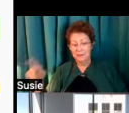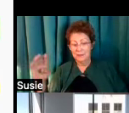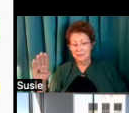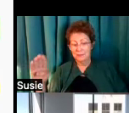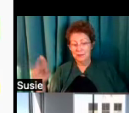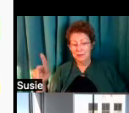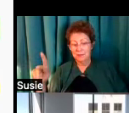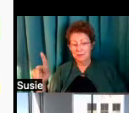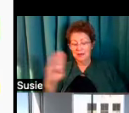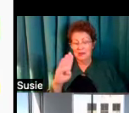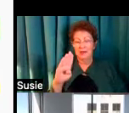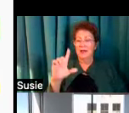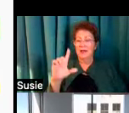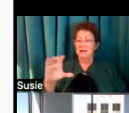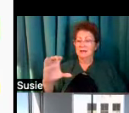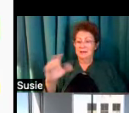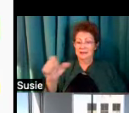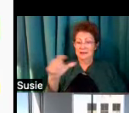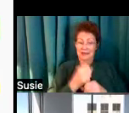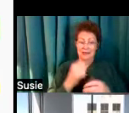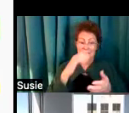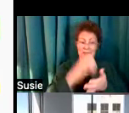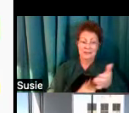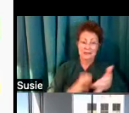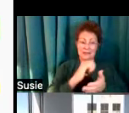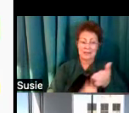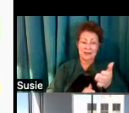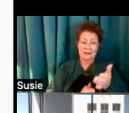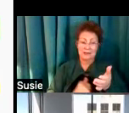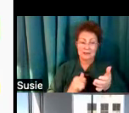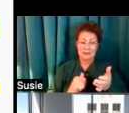PVC/SPC/PVLLCs receive tax-deductible donations?